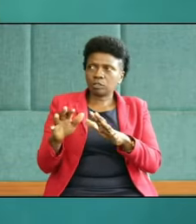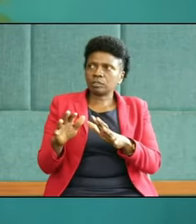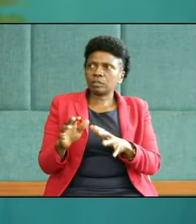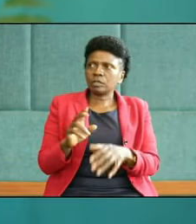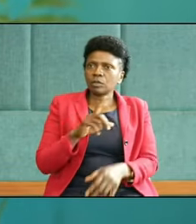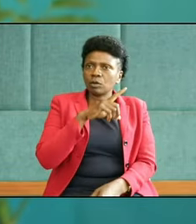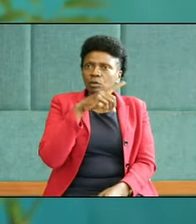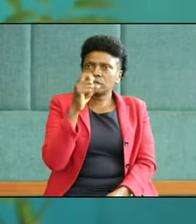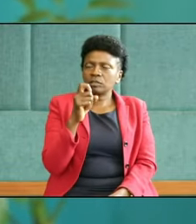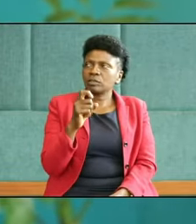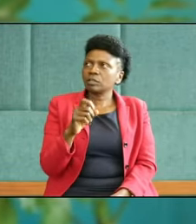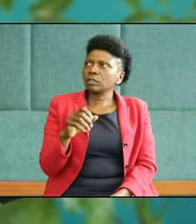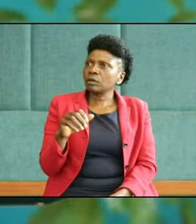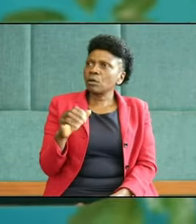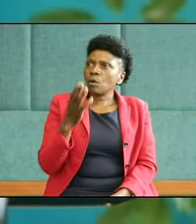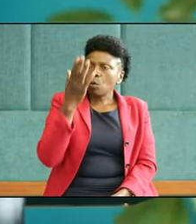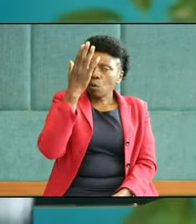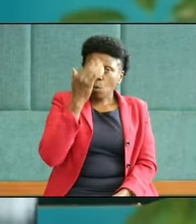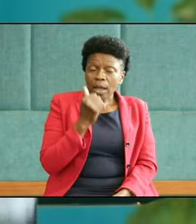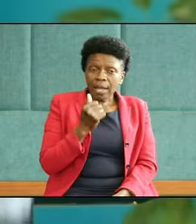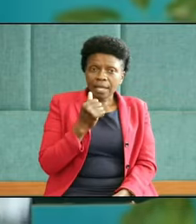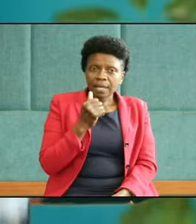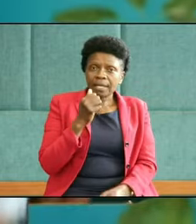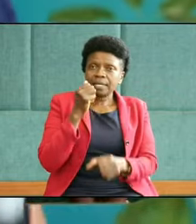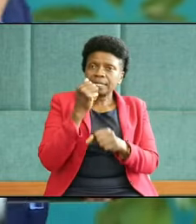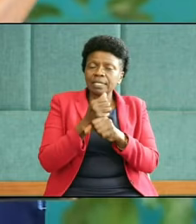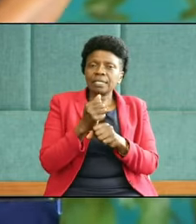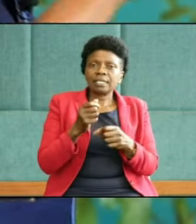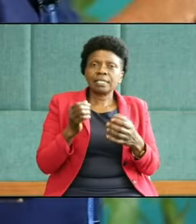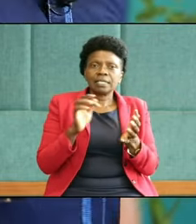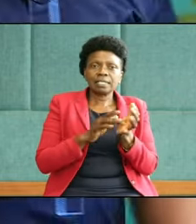Question in essence, why did Jesus save you?